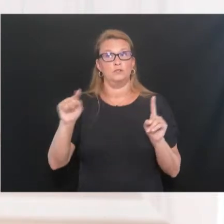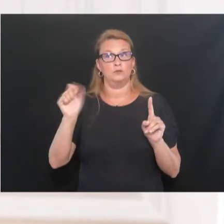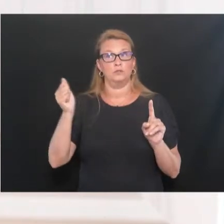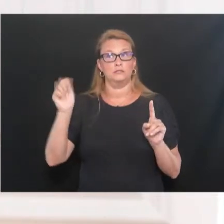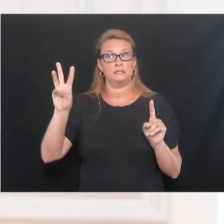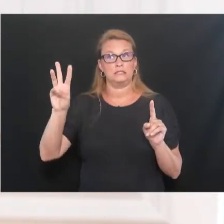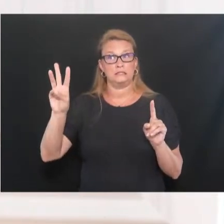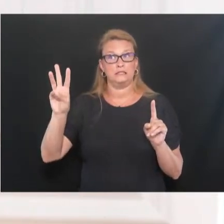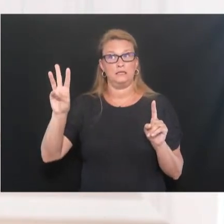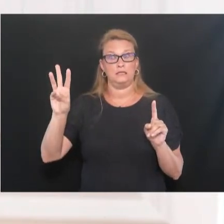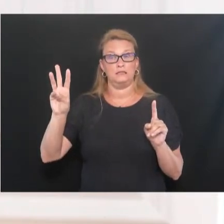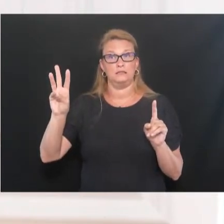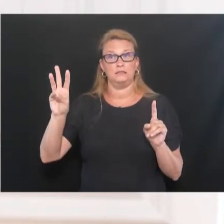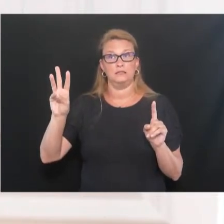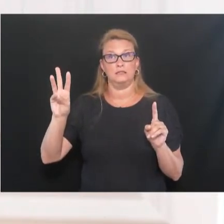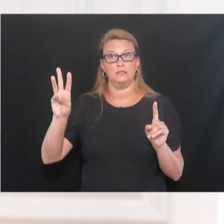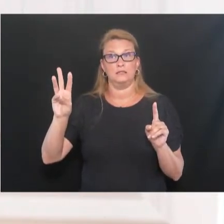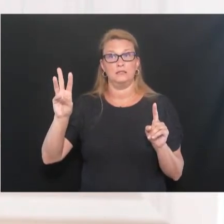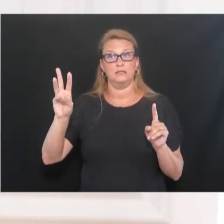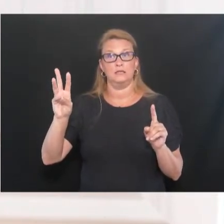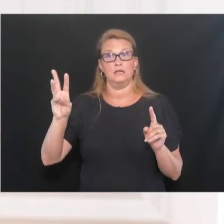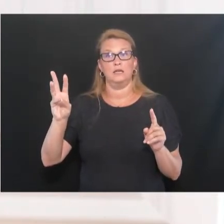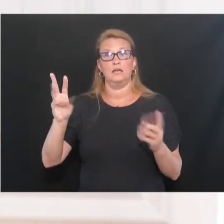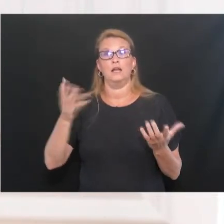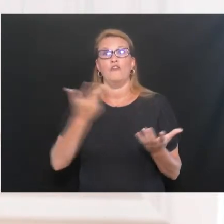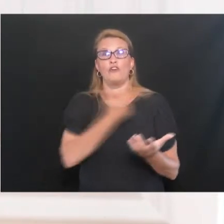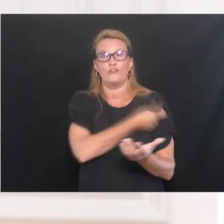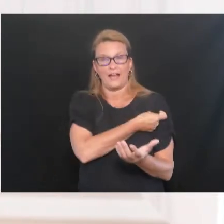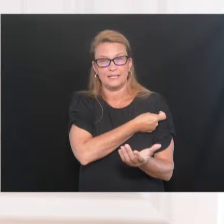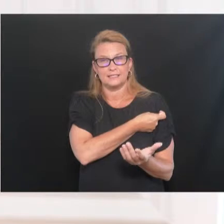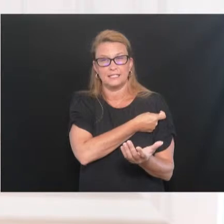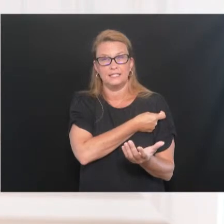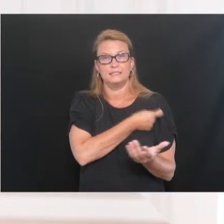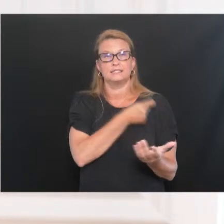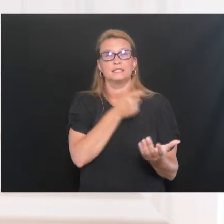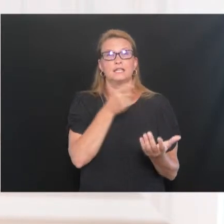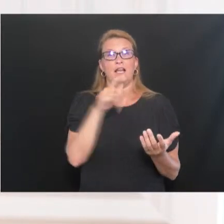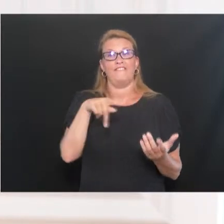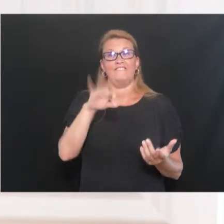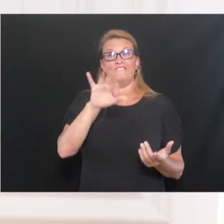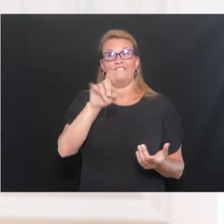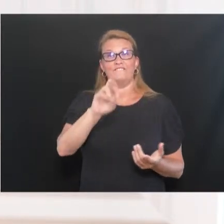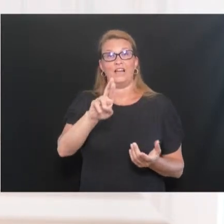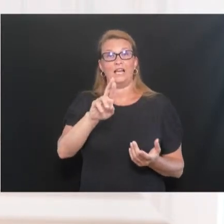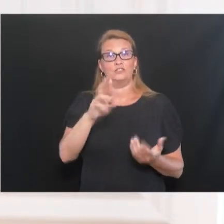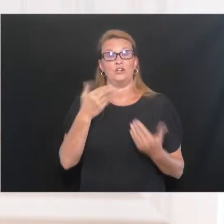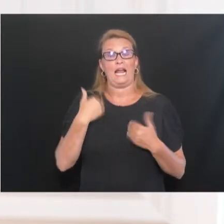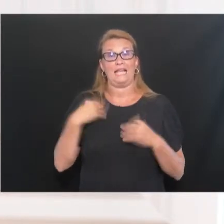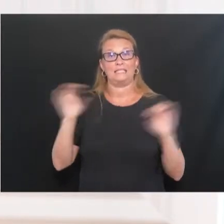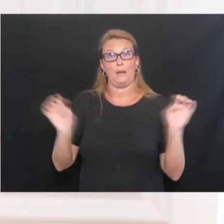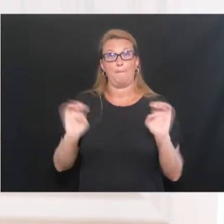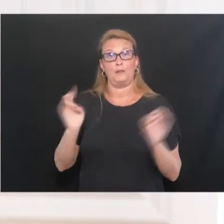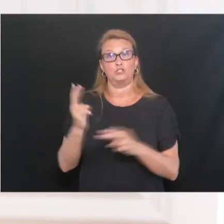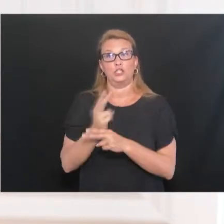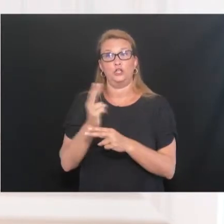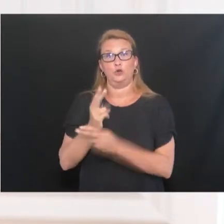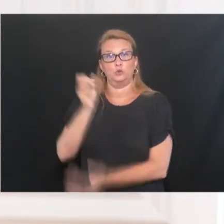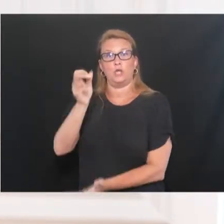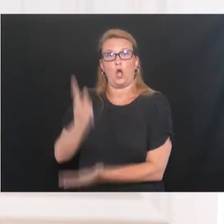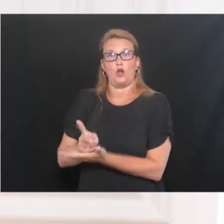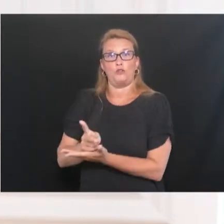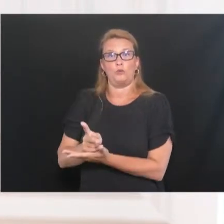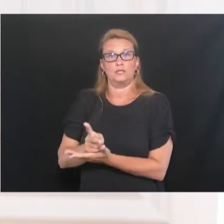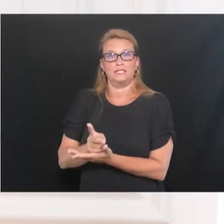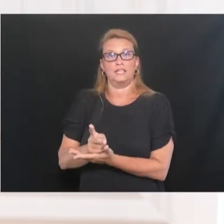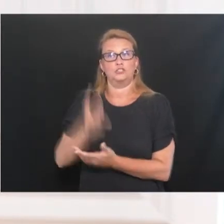16-year-olds as far as vaccine, and Pfizer's already applied for emergency use authorization to consider